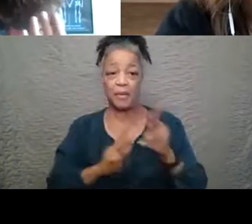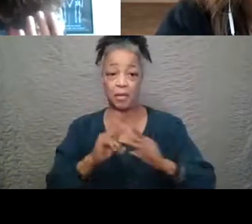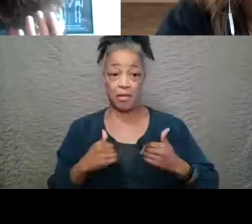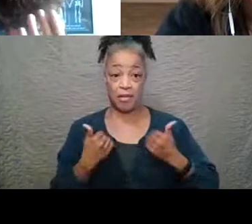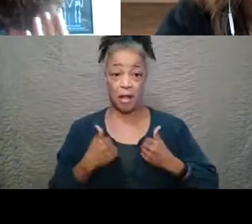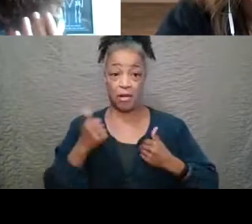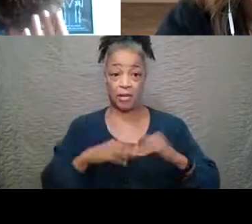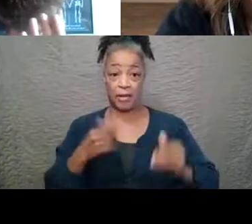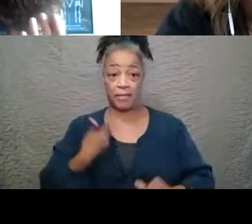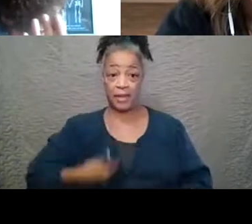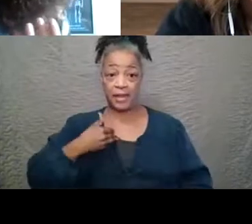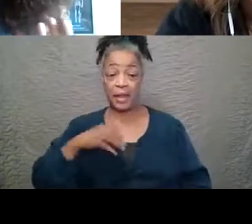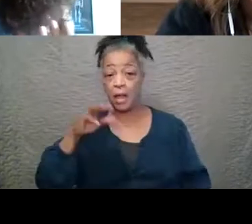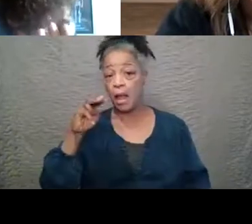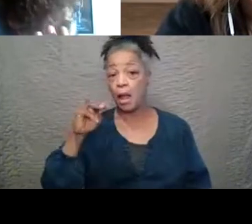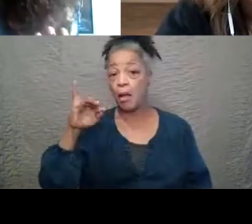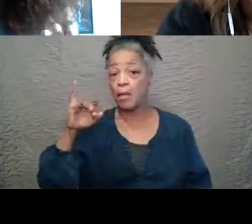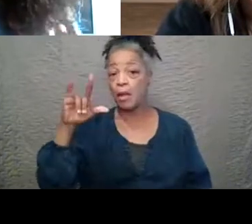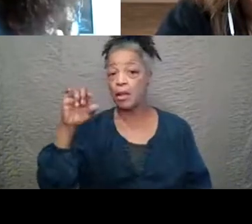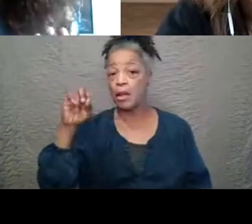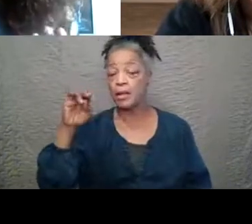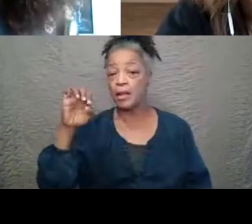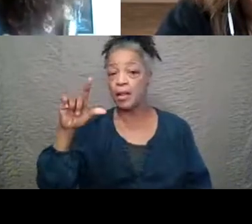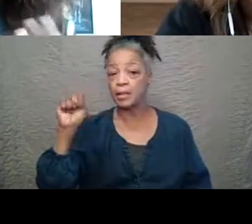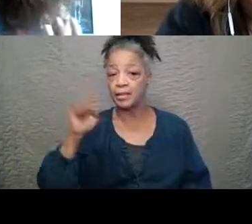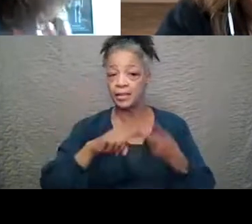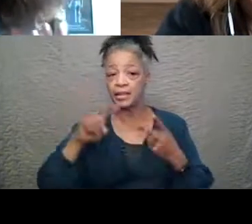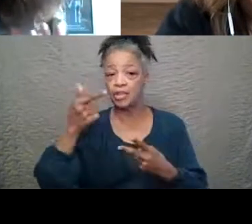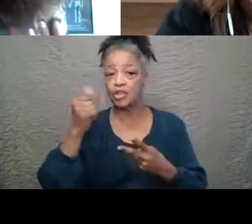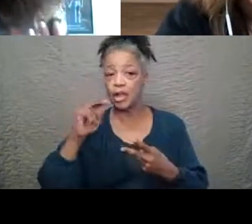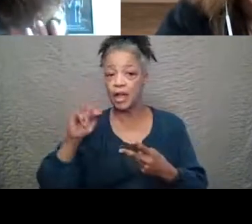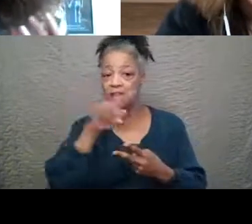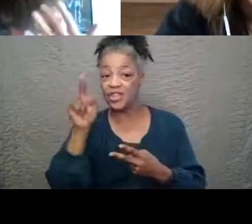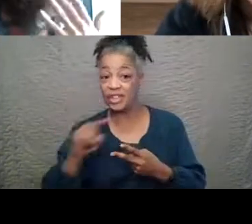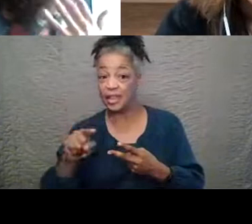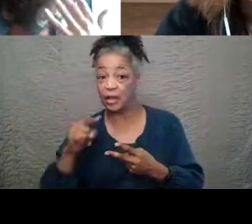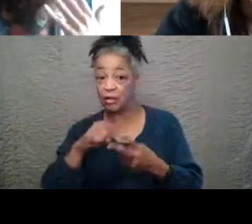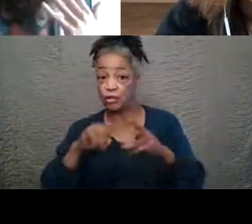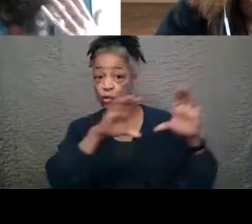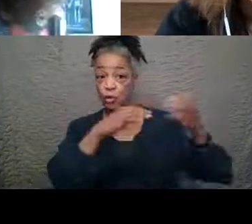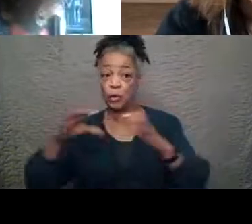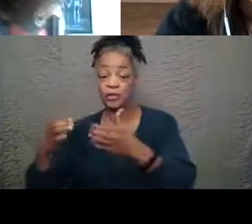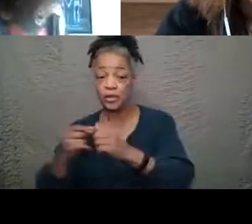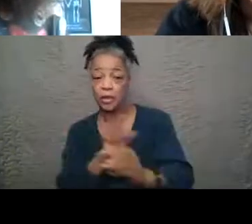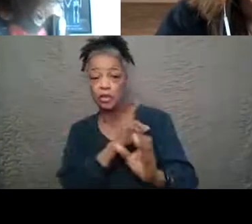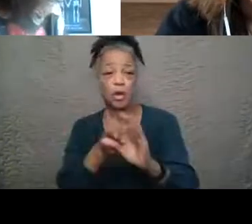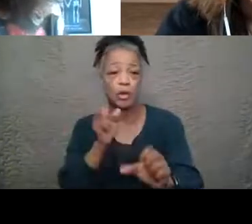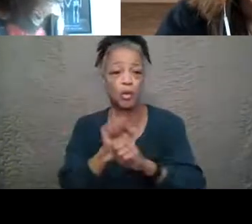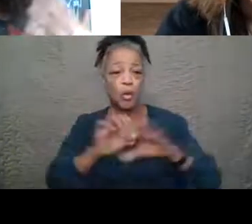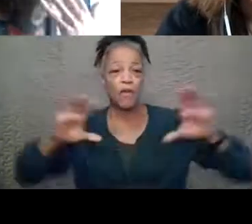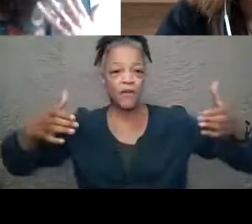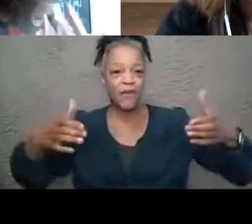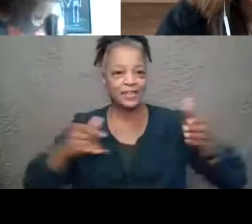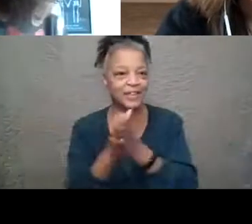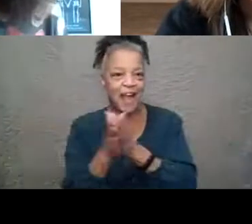me, millennials and Gen Z and whatnot, who are entering into the workforce full of